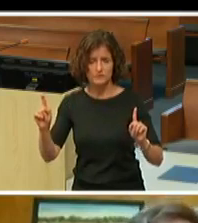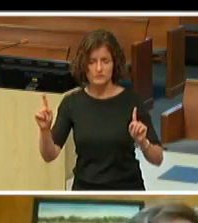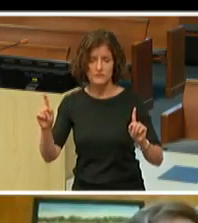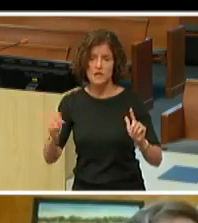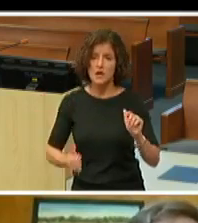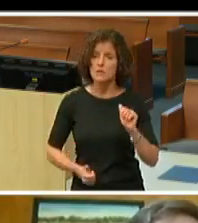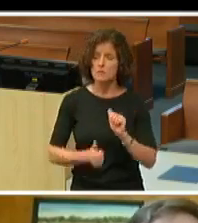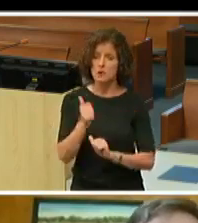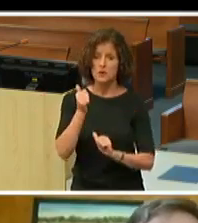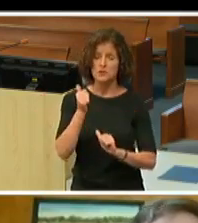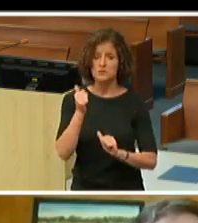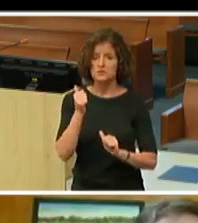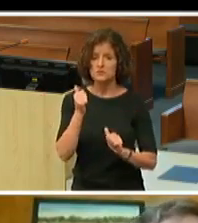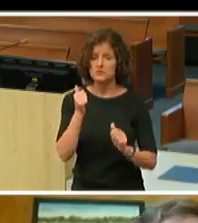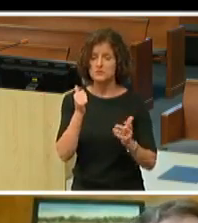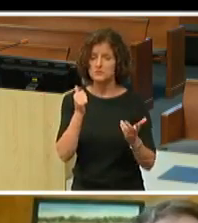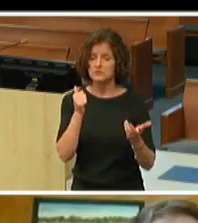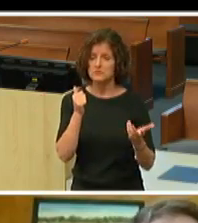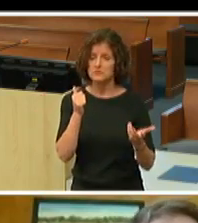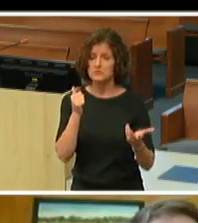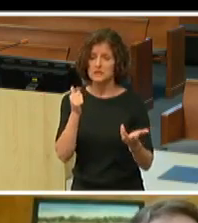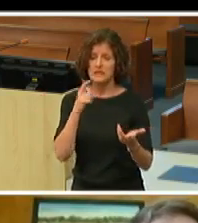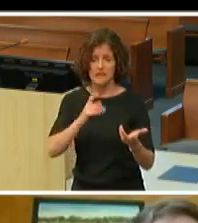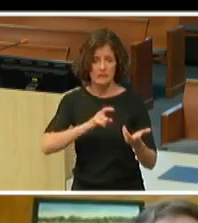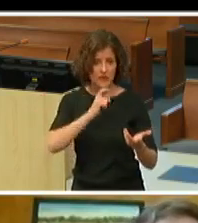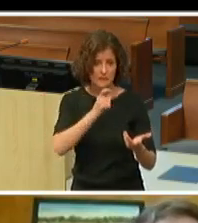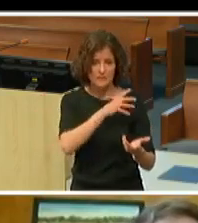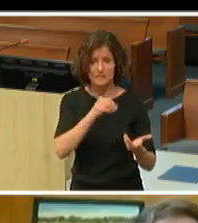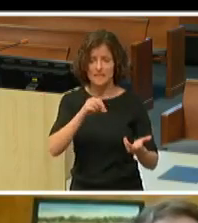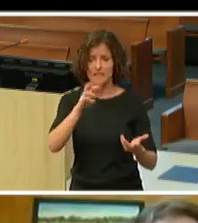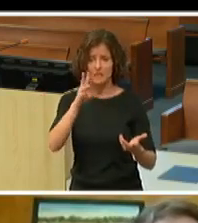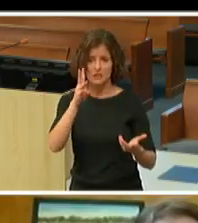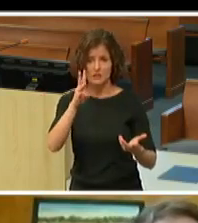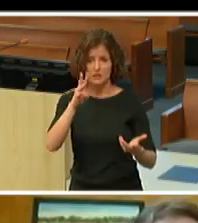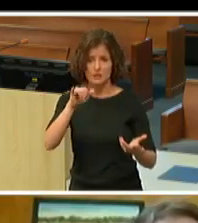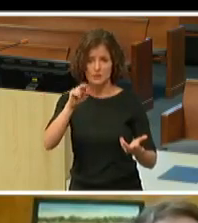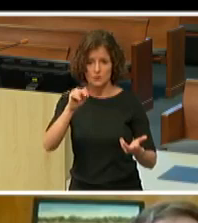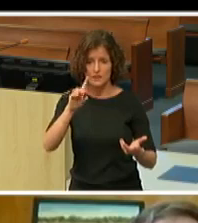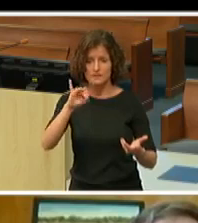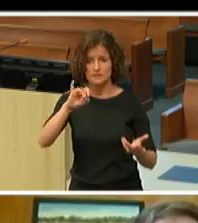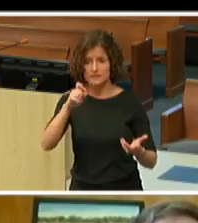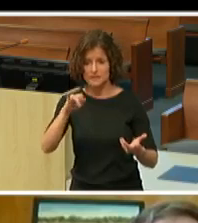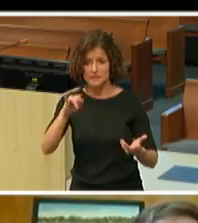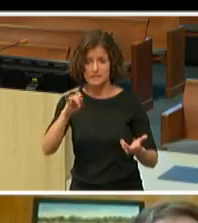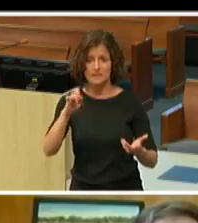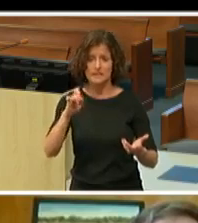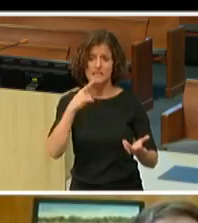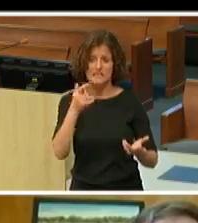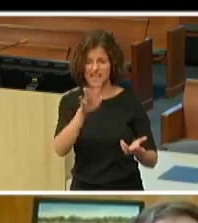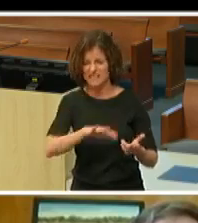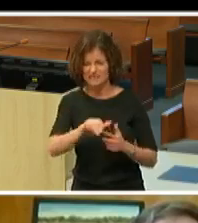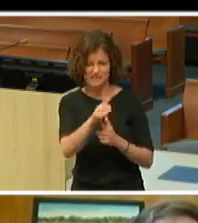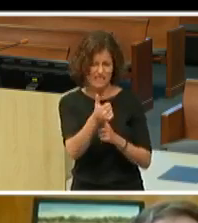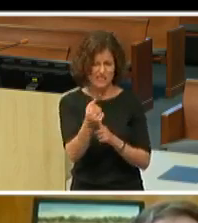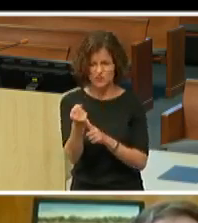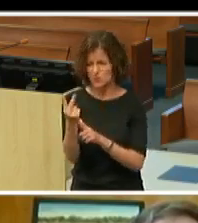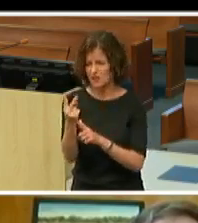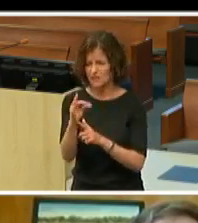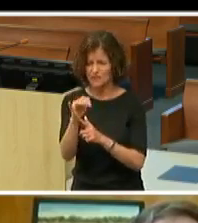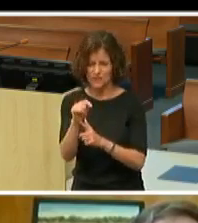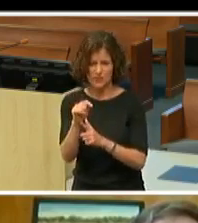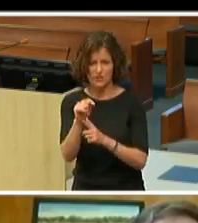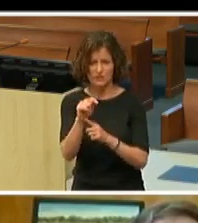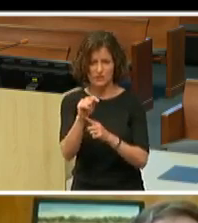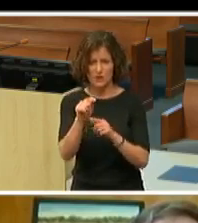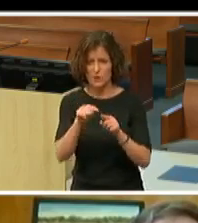of the overhangs, at least at Publix and Winn-Dixie and so forth, are 10, 12 foot wide